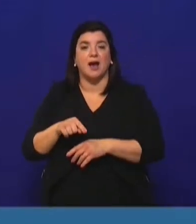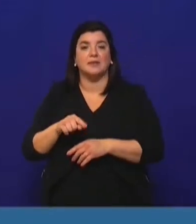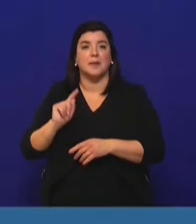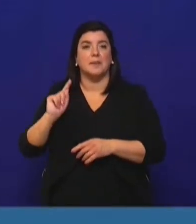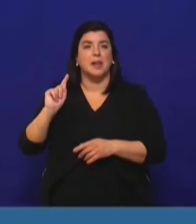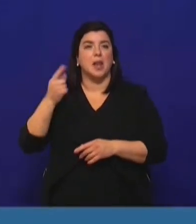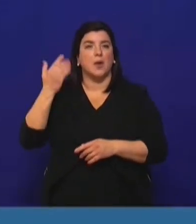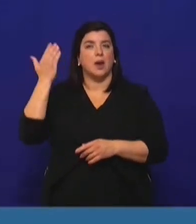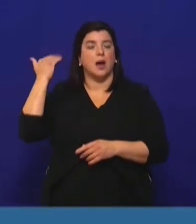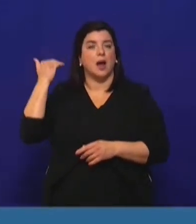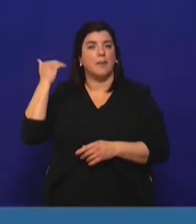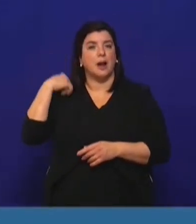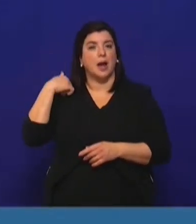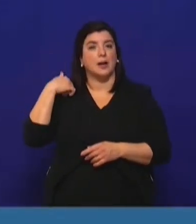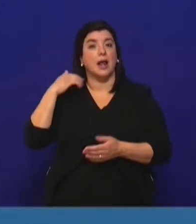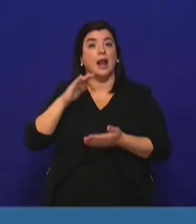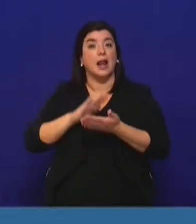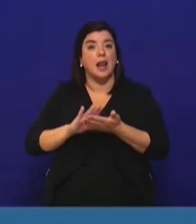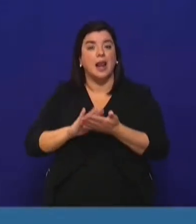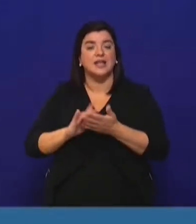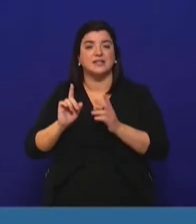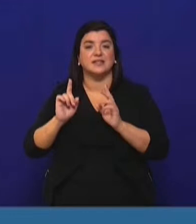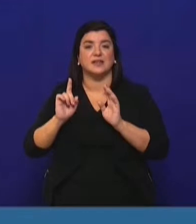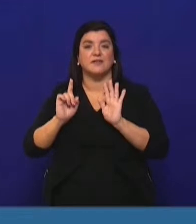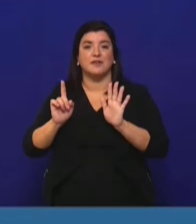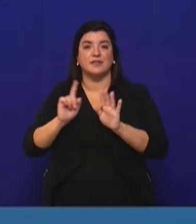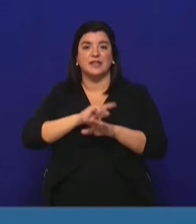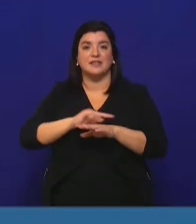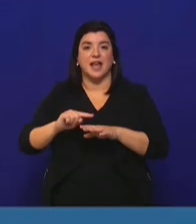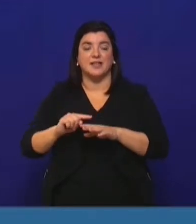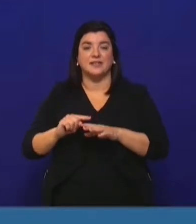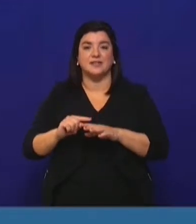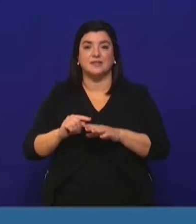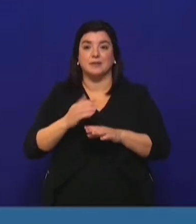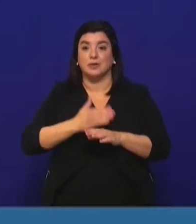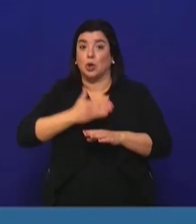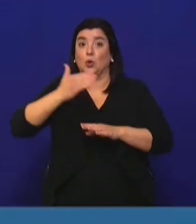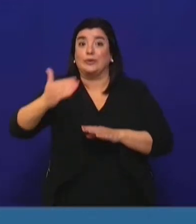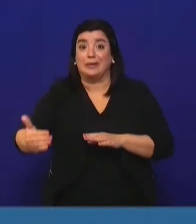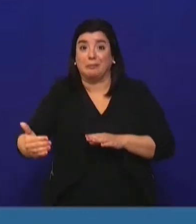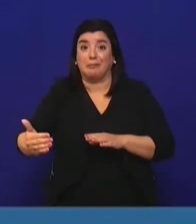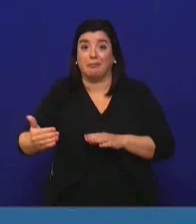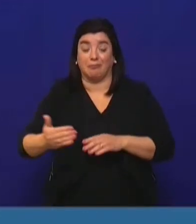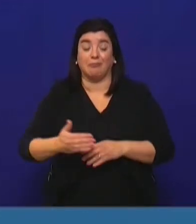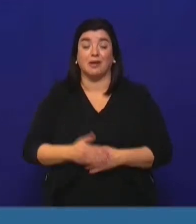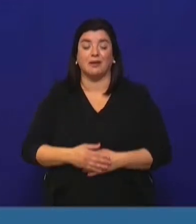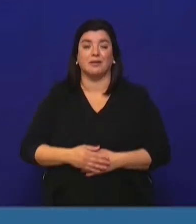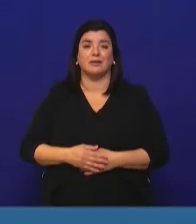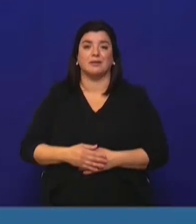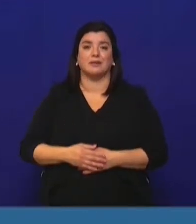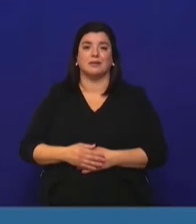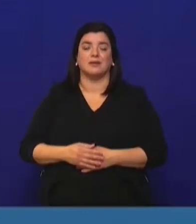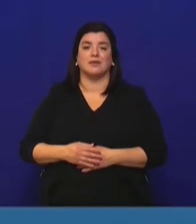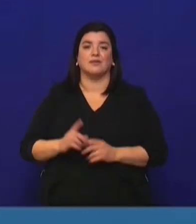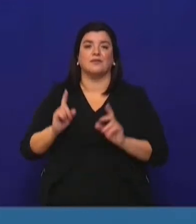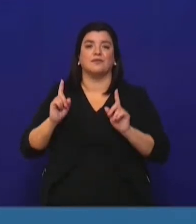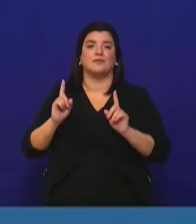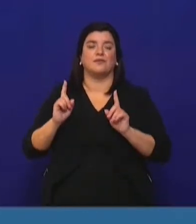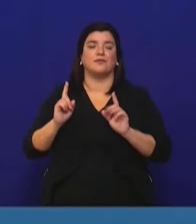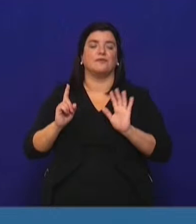diġà mxejna bi 15-il ġurnata, jiġifieri iżjed ma jkollna tilqim, iżjed ħanavvanzaw. U dak li aħna ħdimna għalih